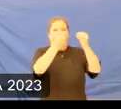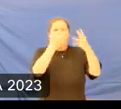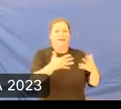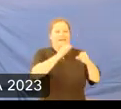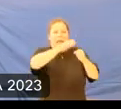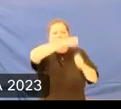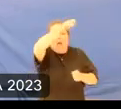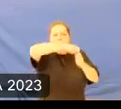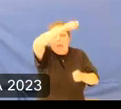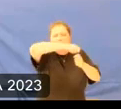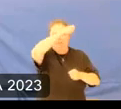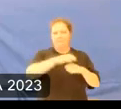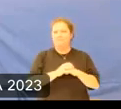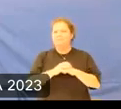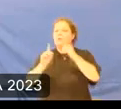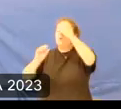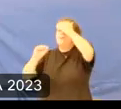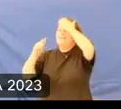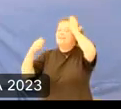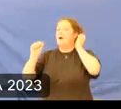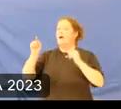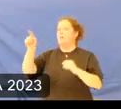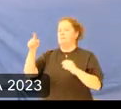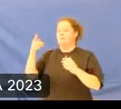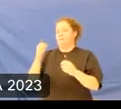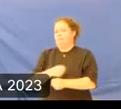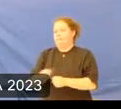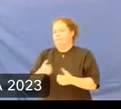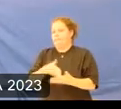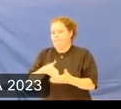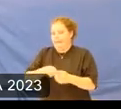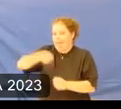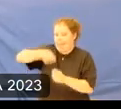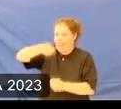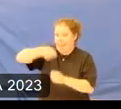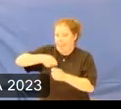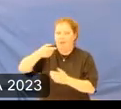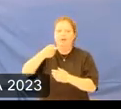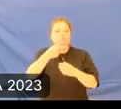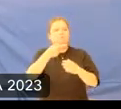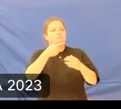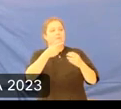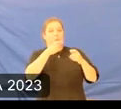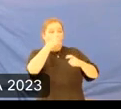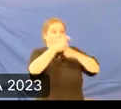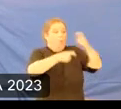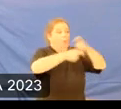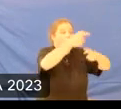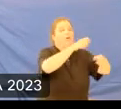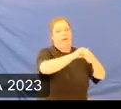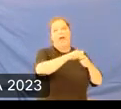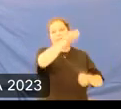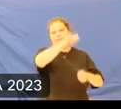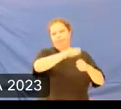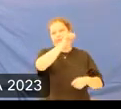information, the data transmission speeds, because of both of these ways of thinking share